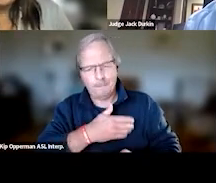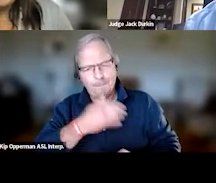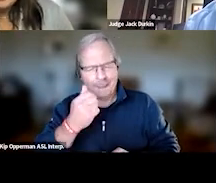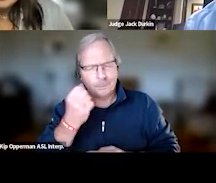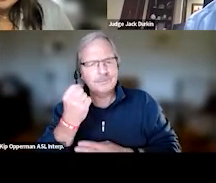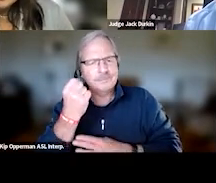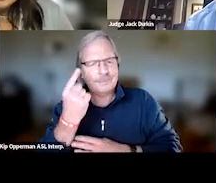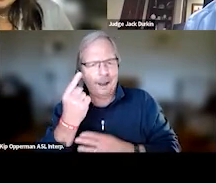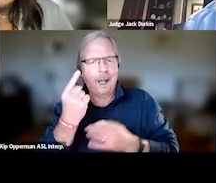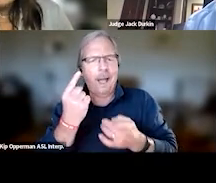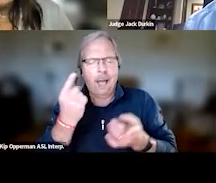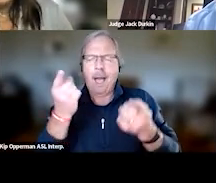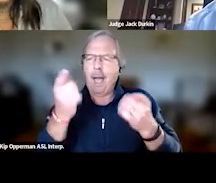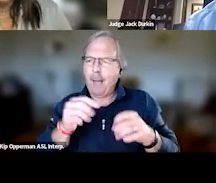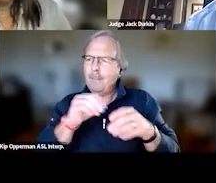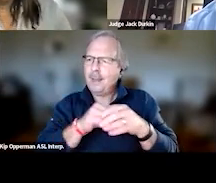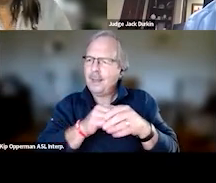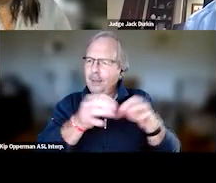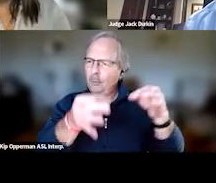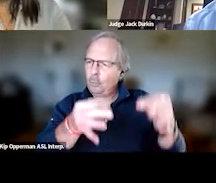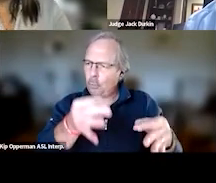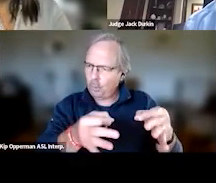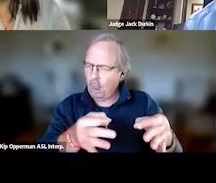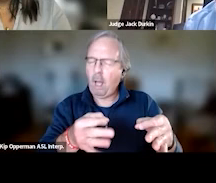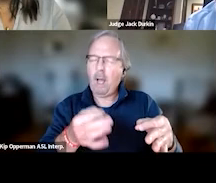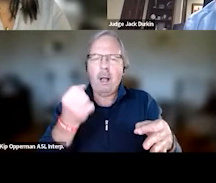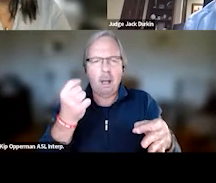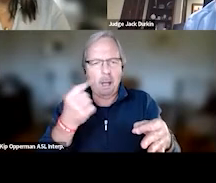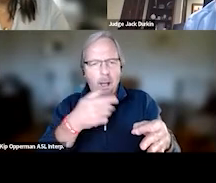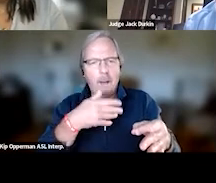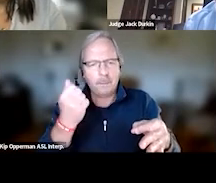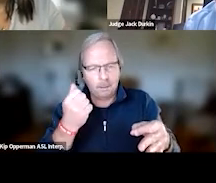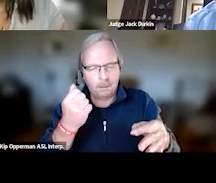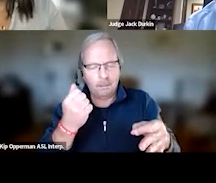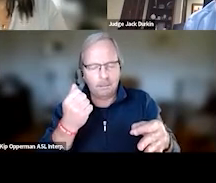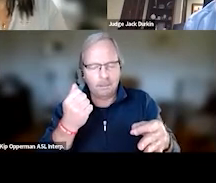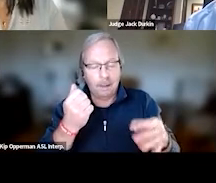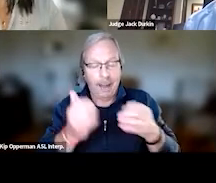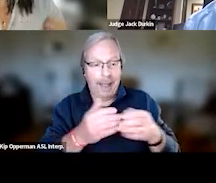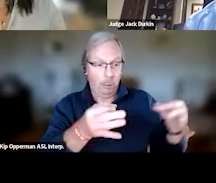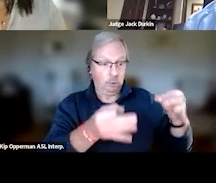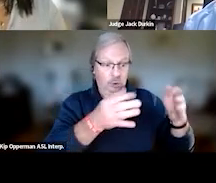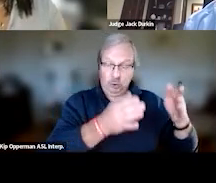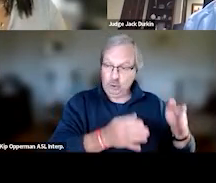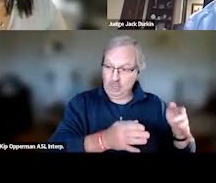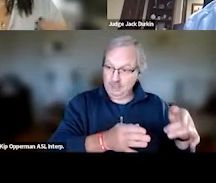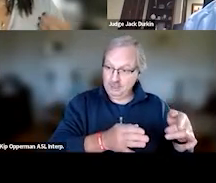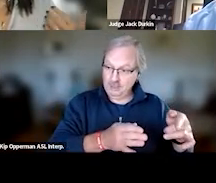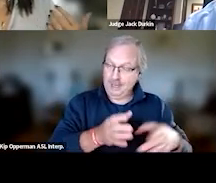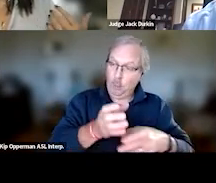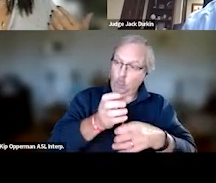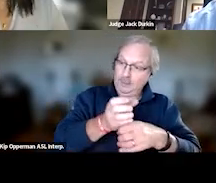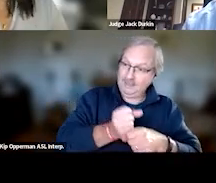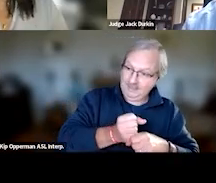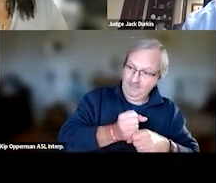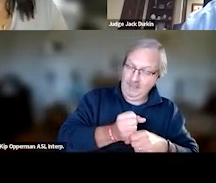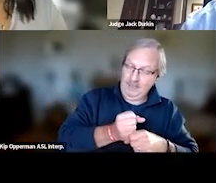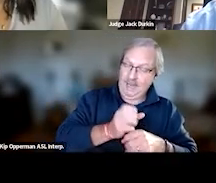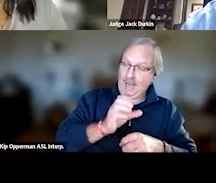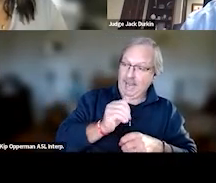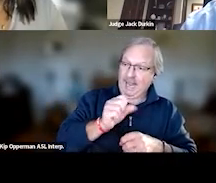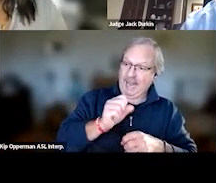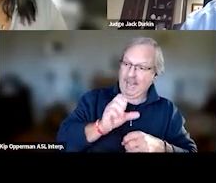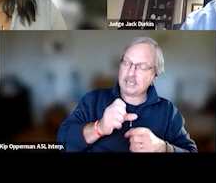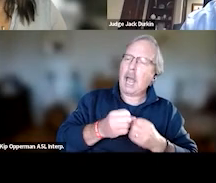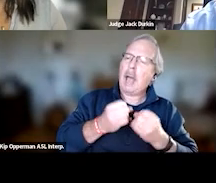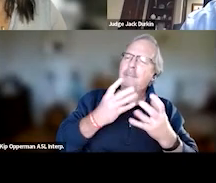of what's happening in court and what, you know, how judges are receiving cases and how much time judges